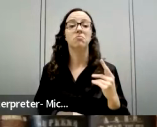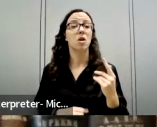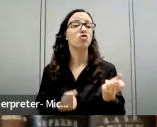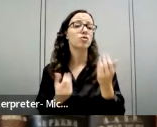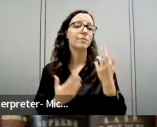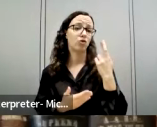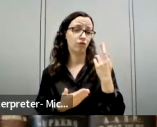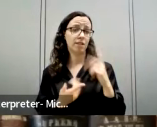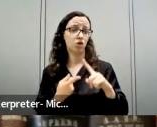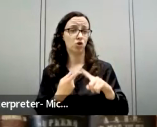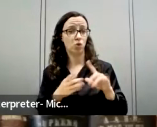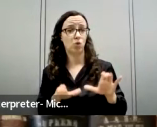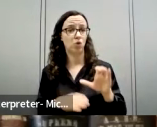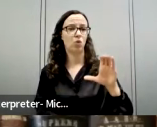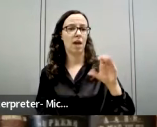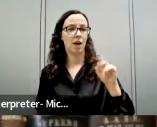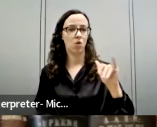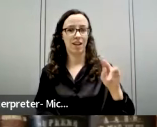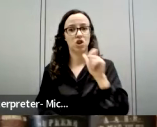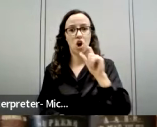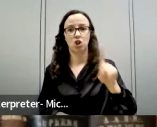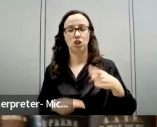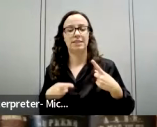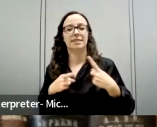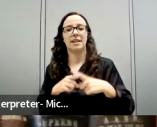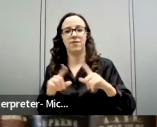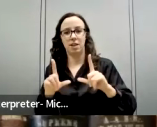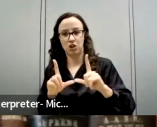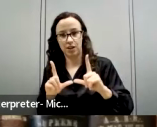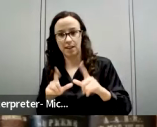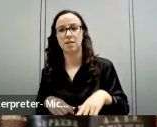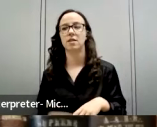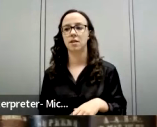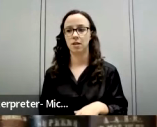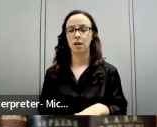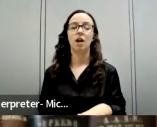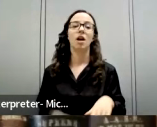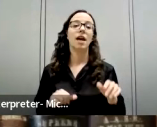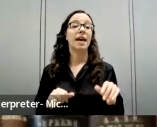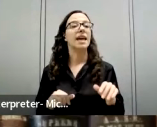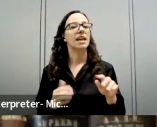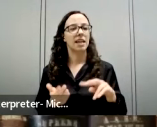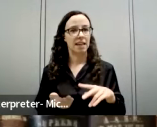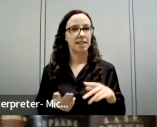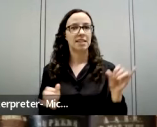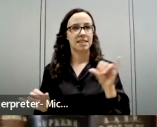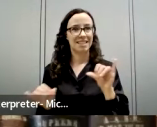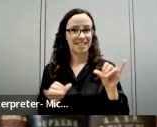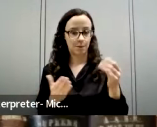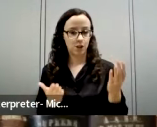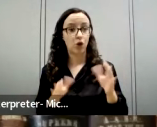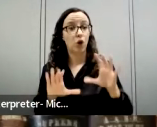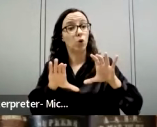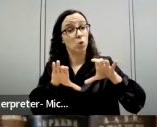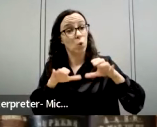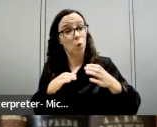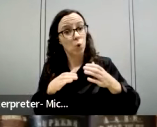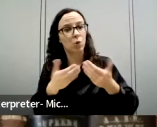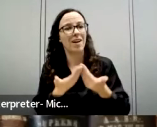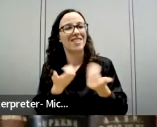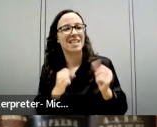licenses. Collection is going to be grouping, and I think we kind of know what a collection is, but it's the same thing here. It's a grouping of